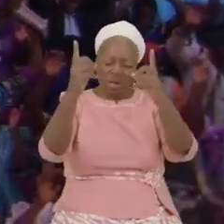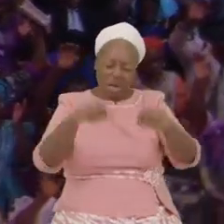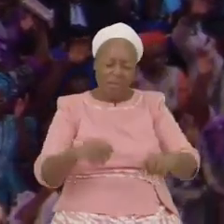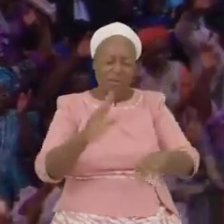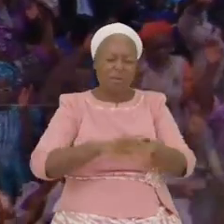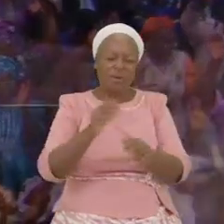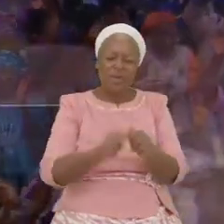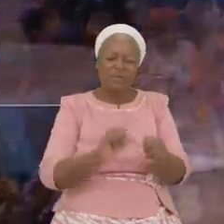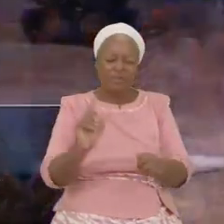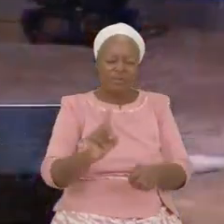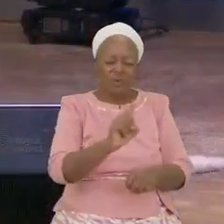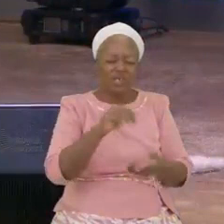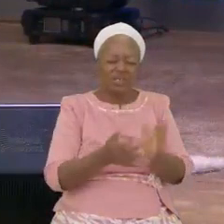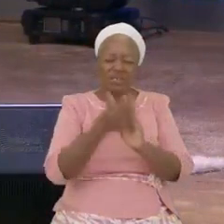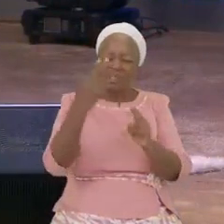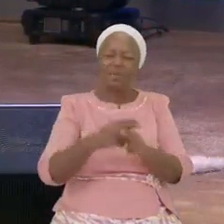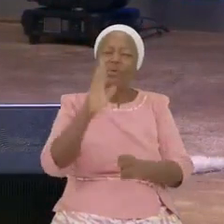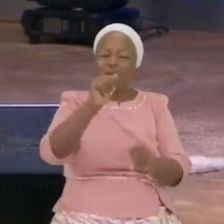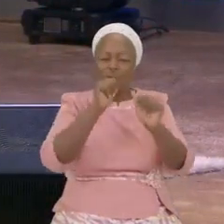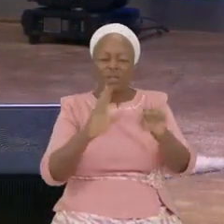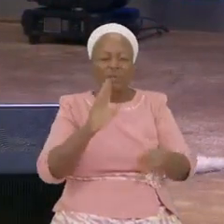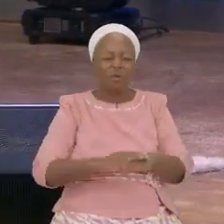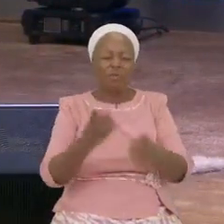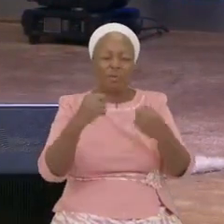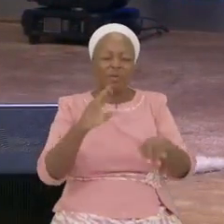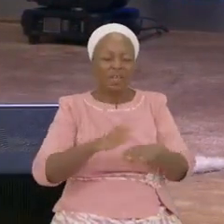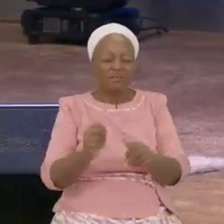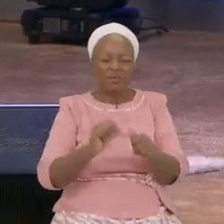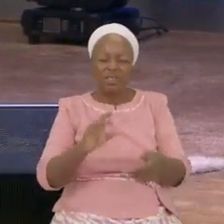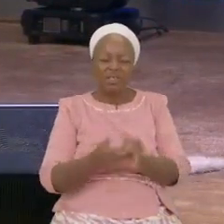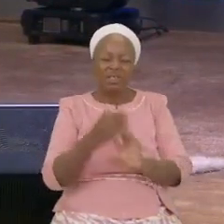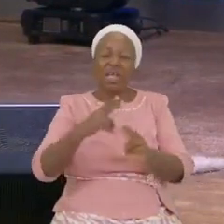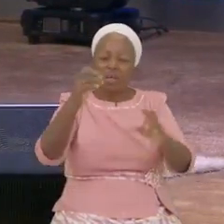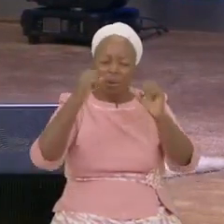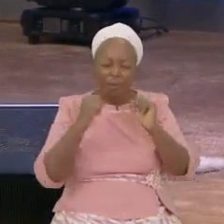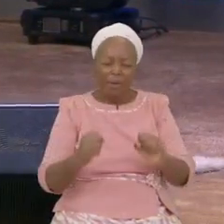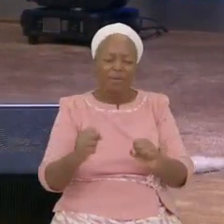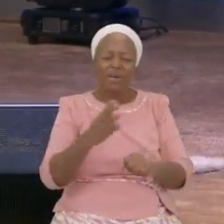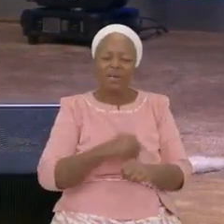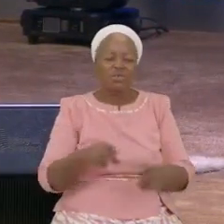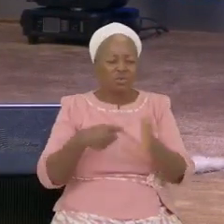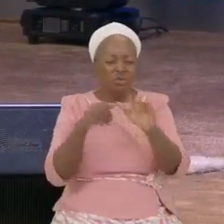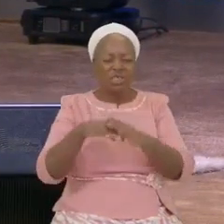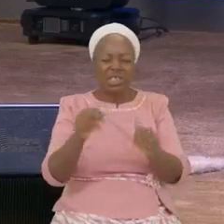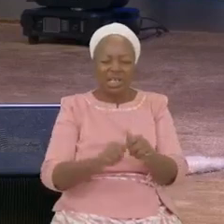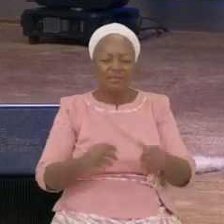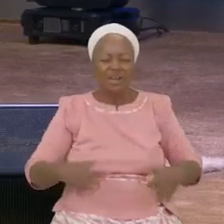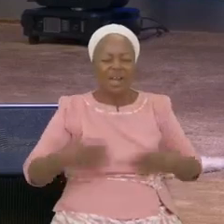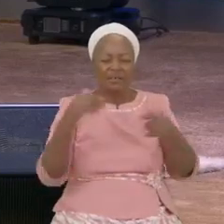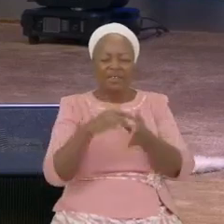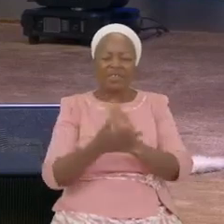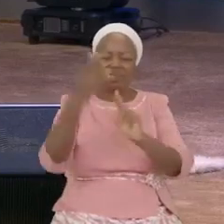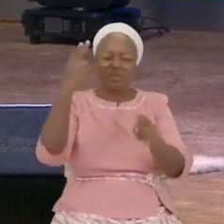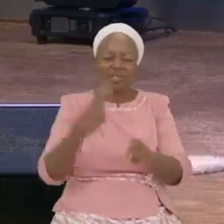upon everyone. Your blessing upon everyone. Your power manifested in every life in